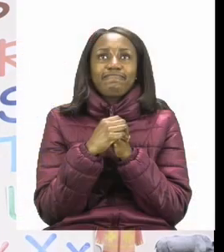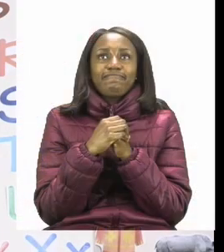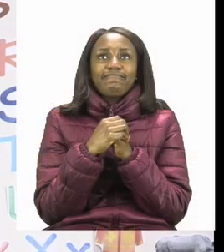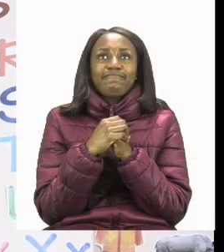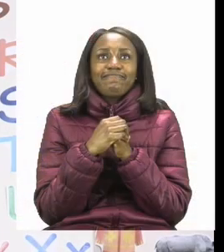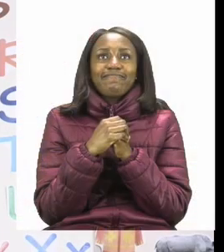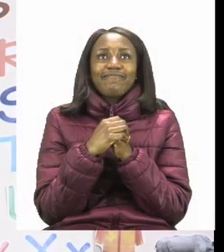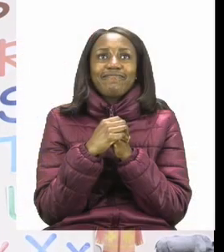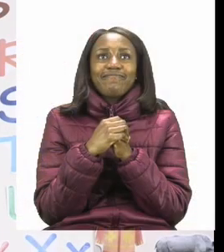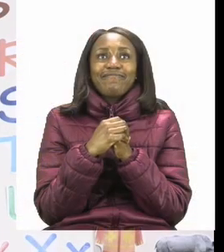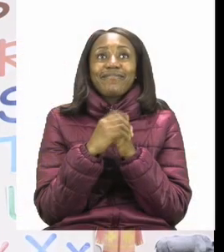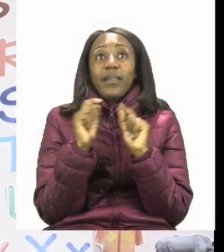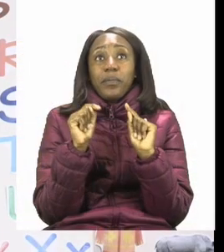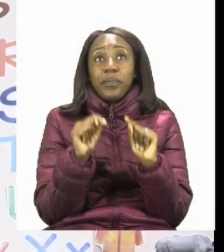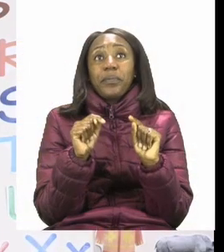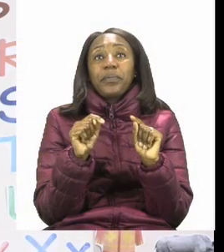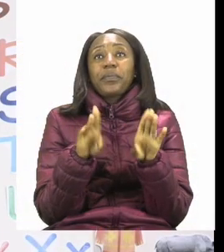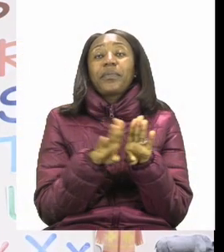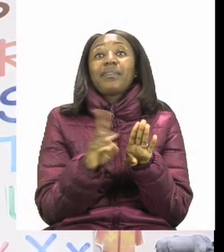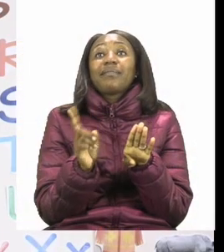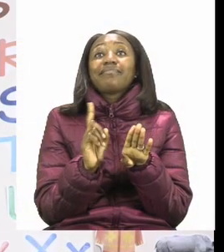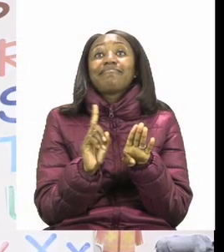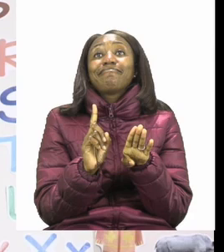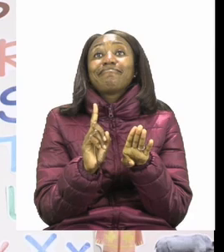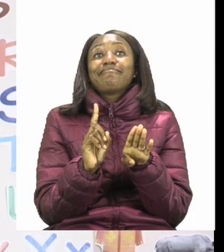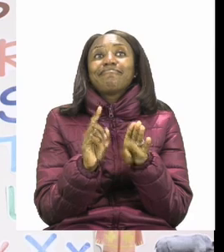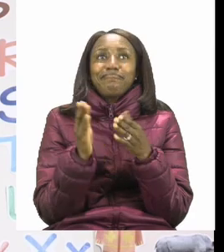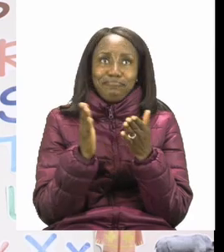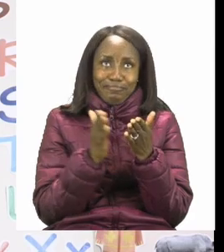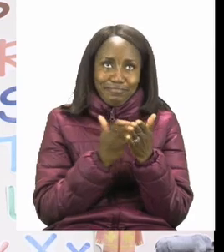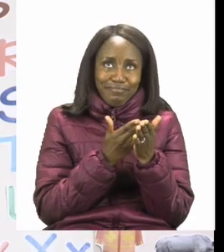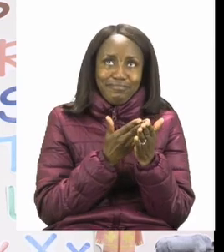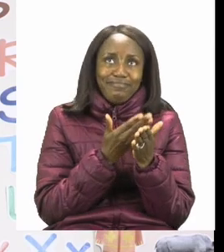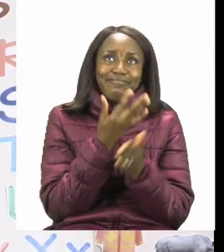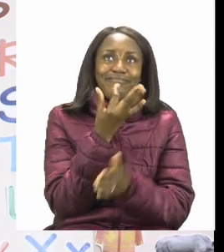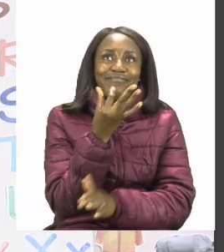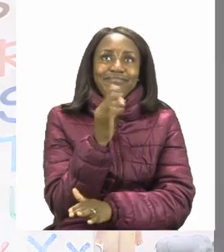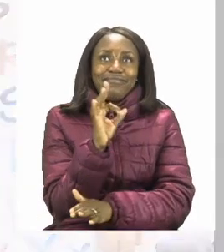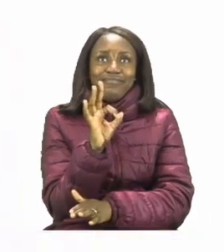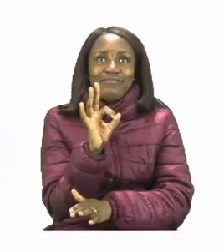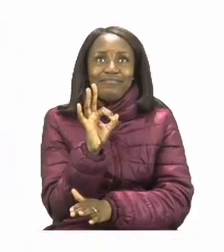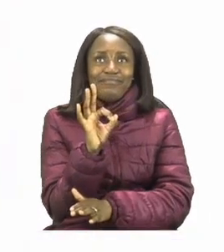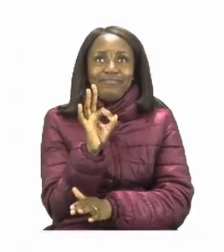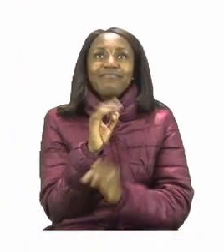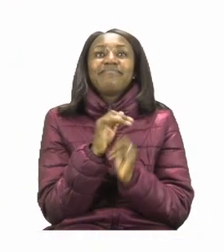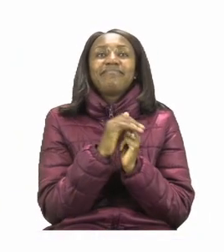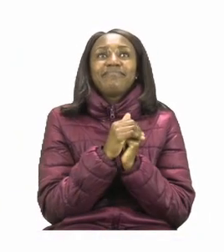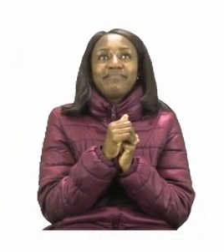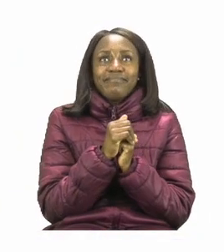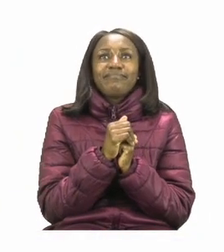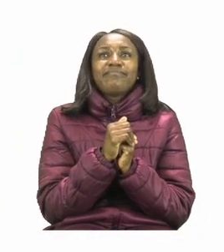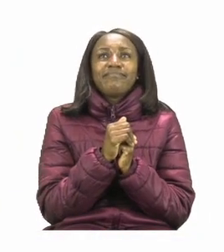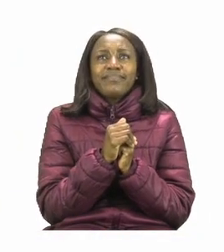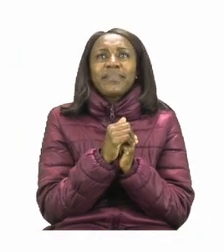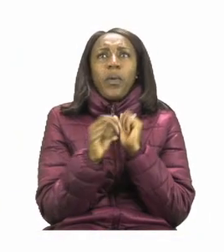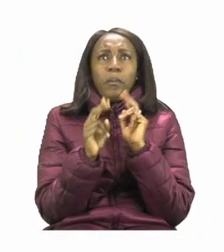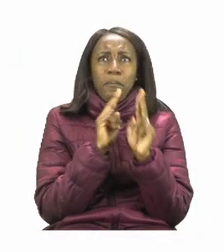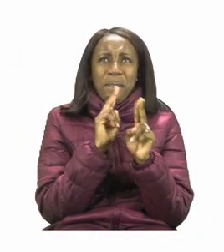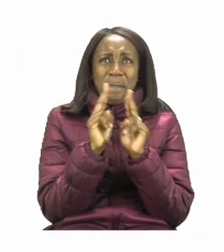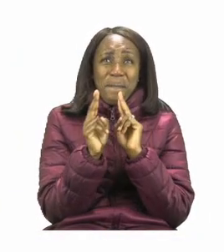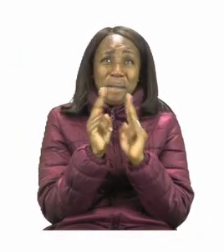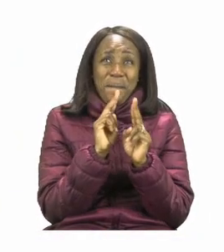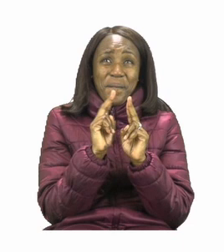For our lesson now, boys and girls, I'd like us to please turn to page 9. On page 9, we are going to be